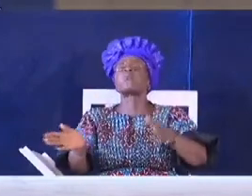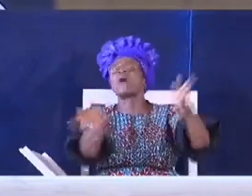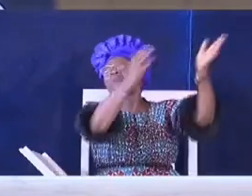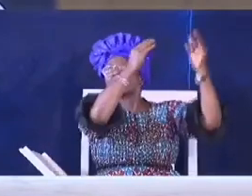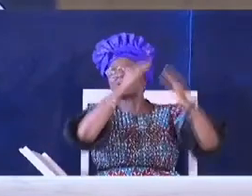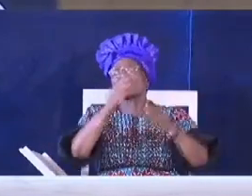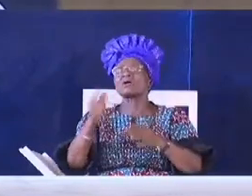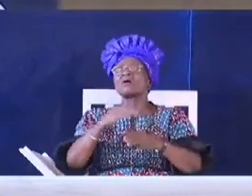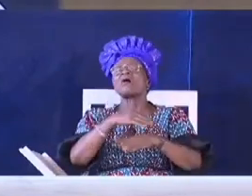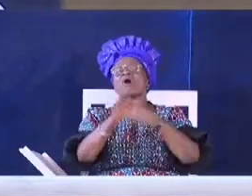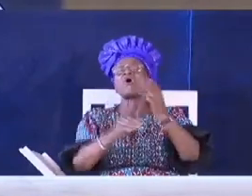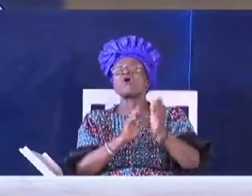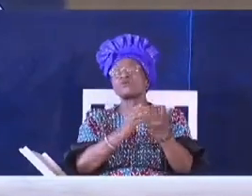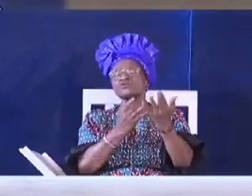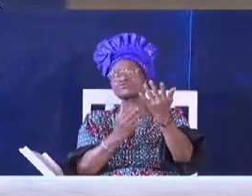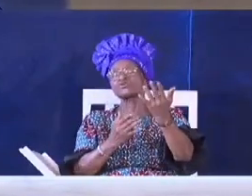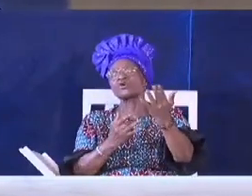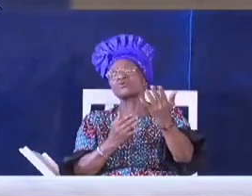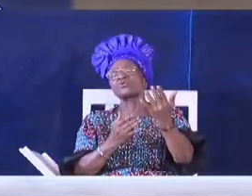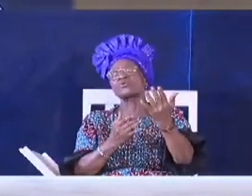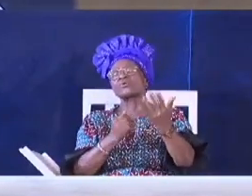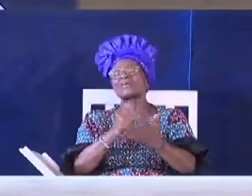sorrow.